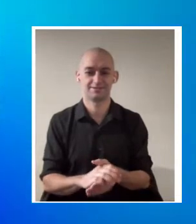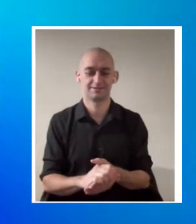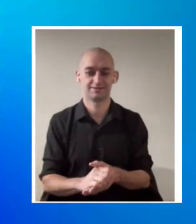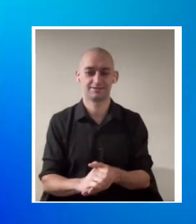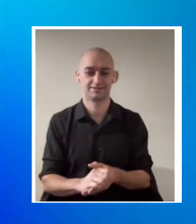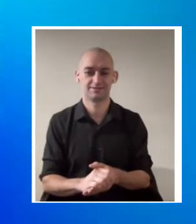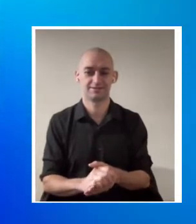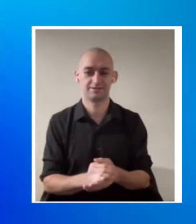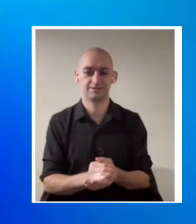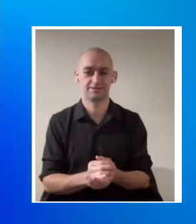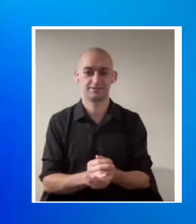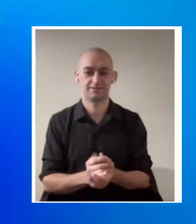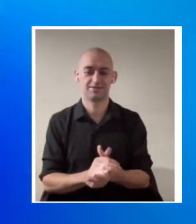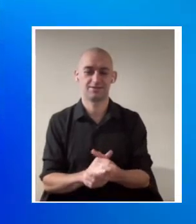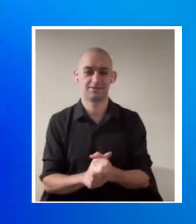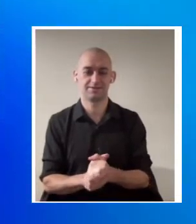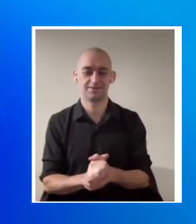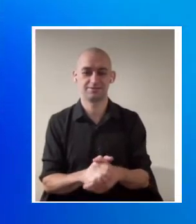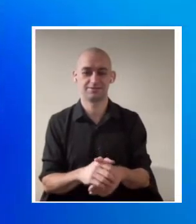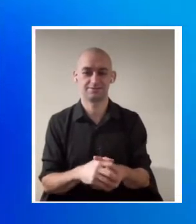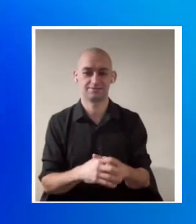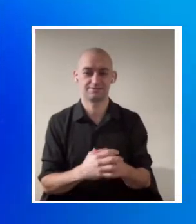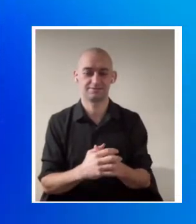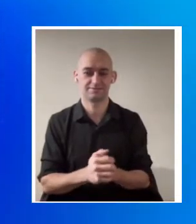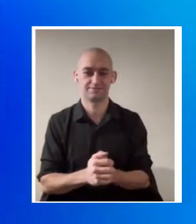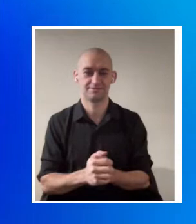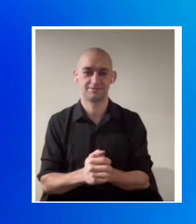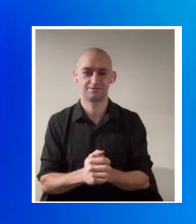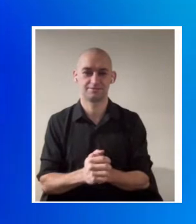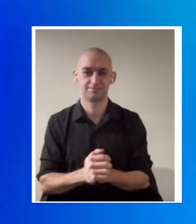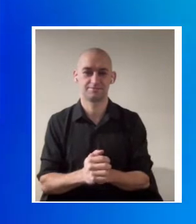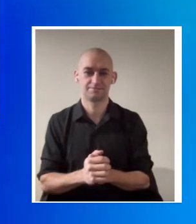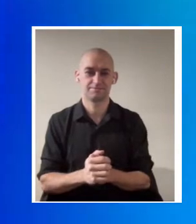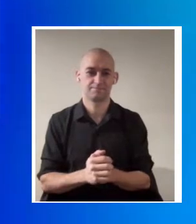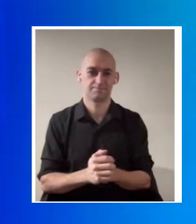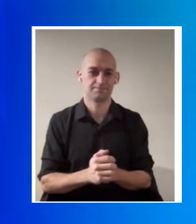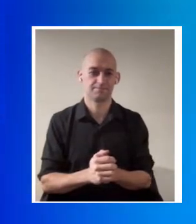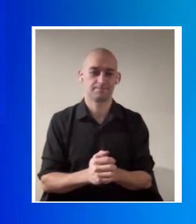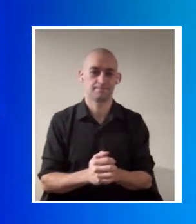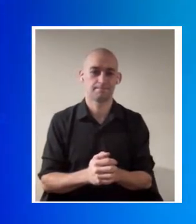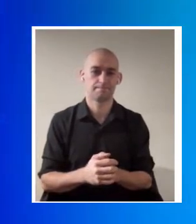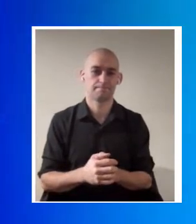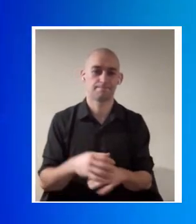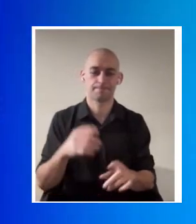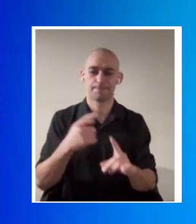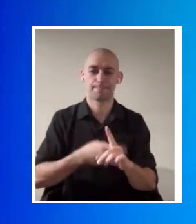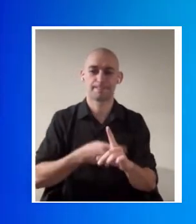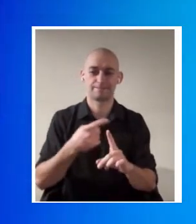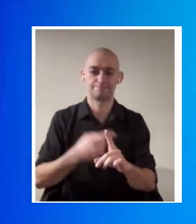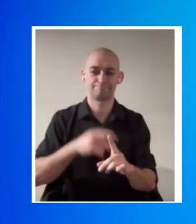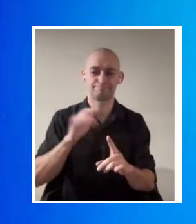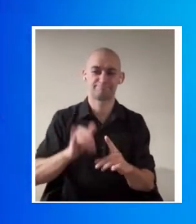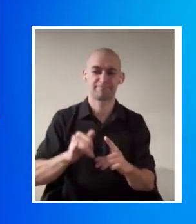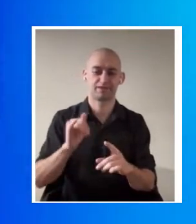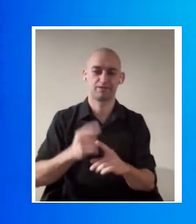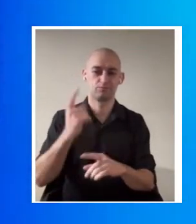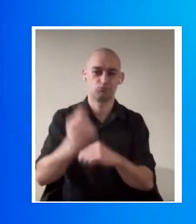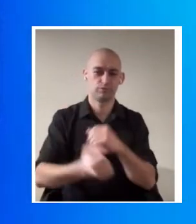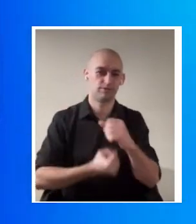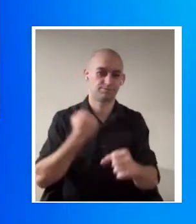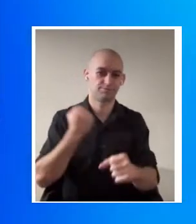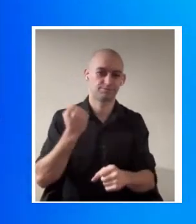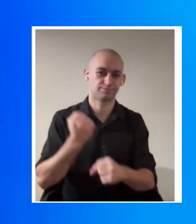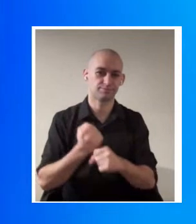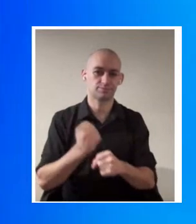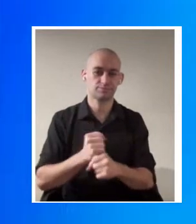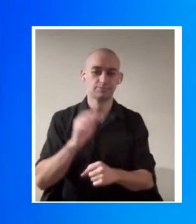phone bills, Netflix, going to the movies, gym memberships, eating out, vacations, that's